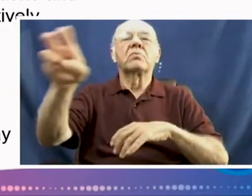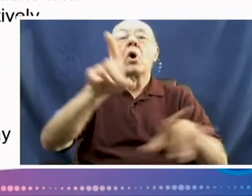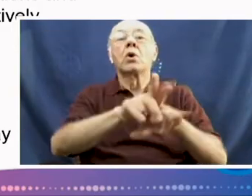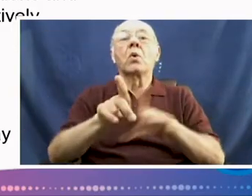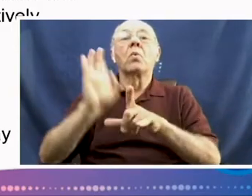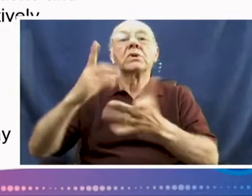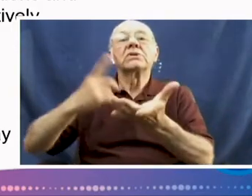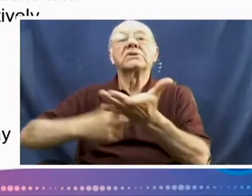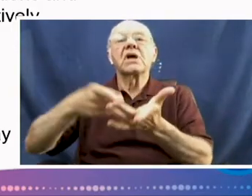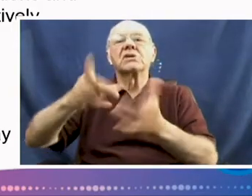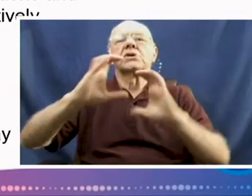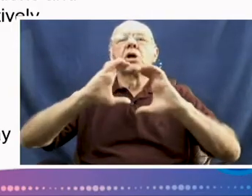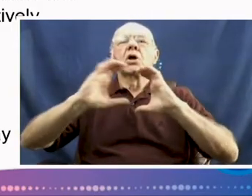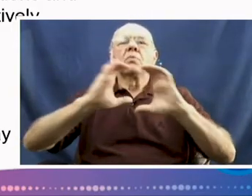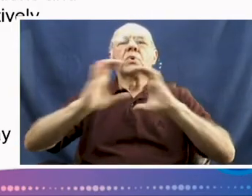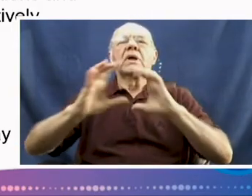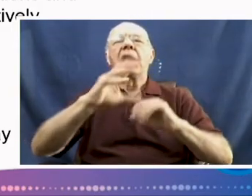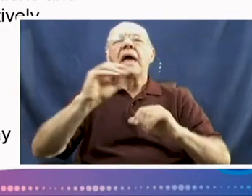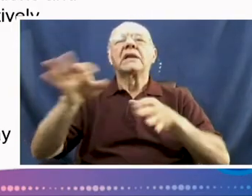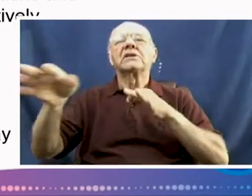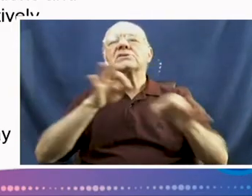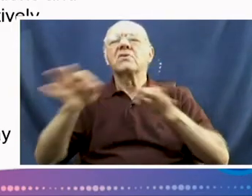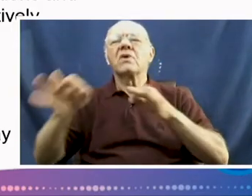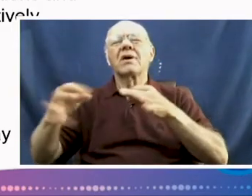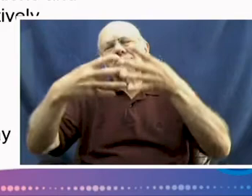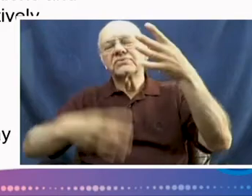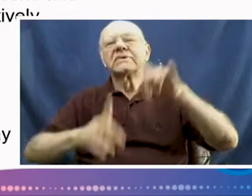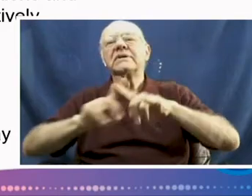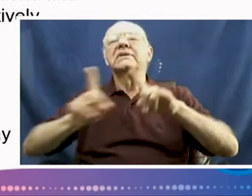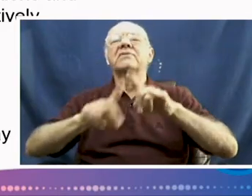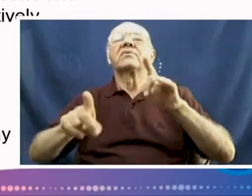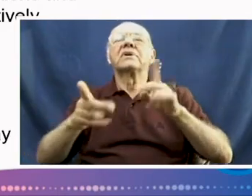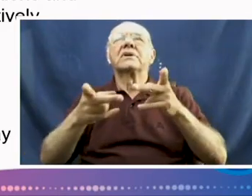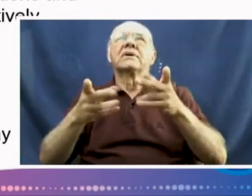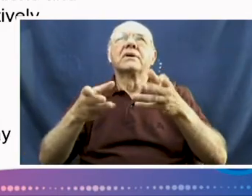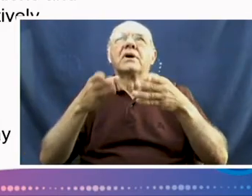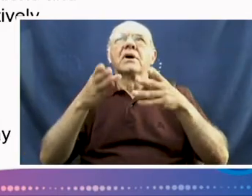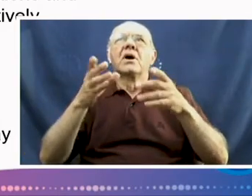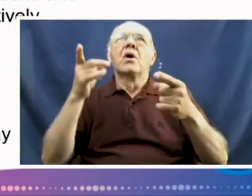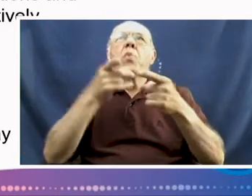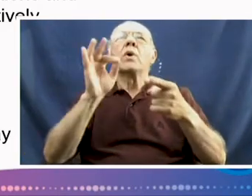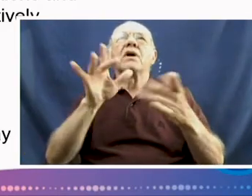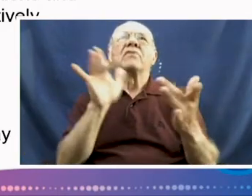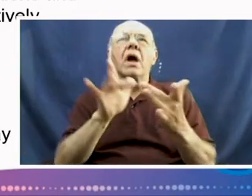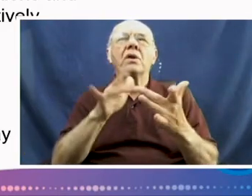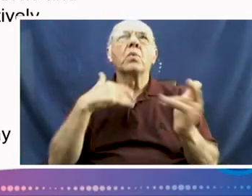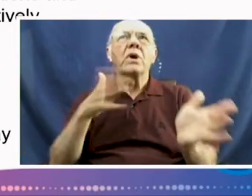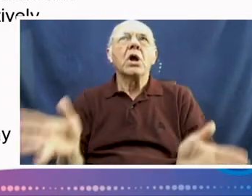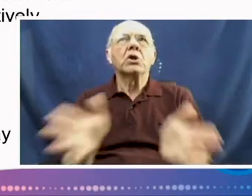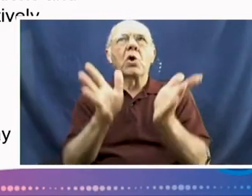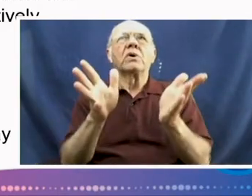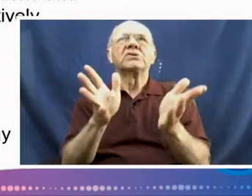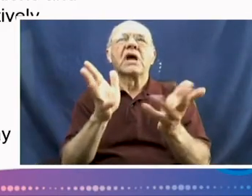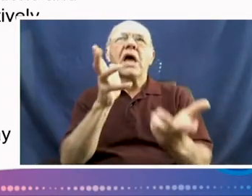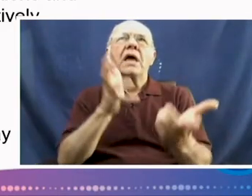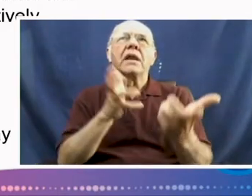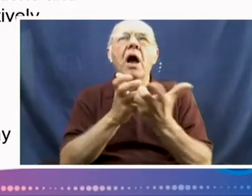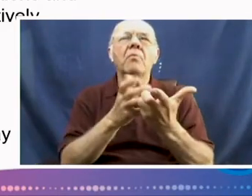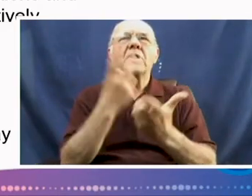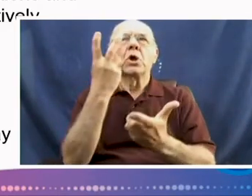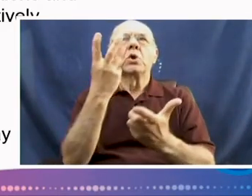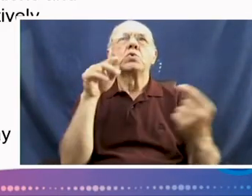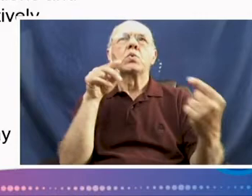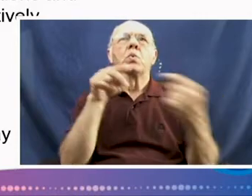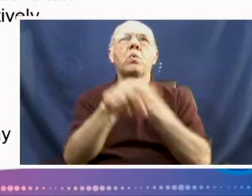communications and describe the multiple points of contact by which we encourage and accommodate two-way communications.